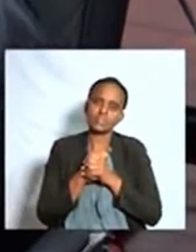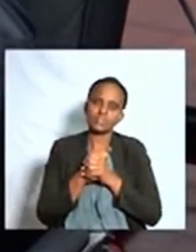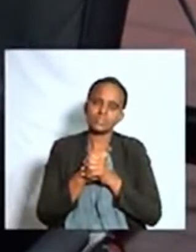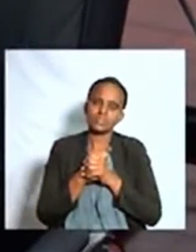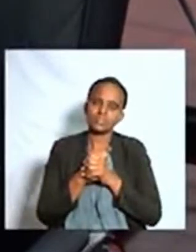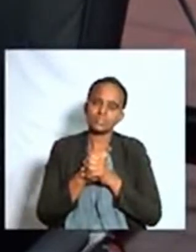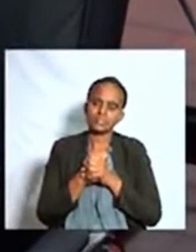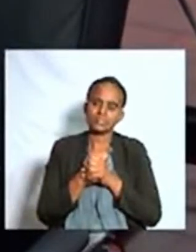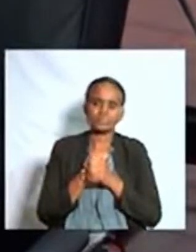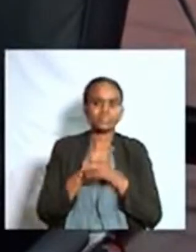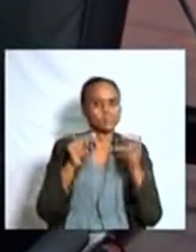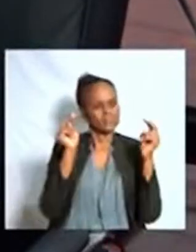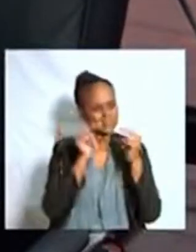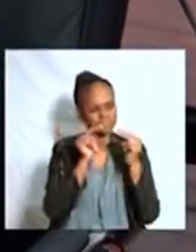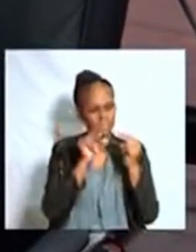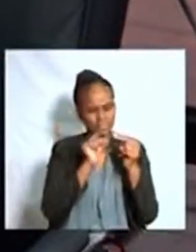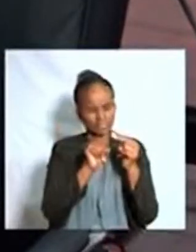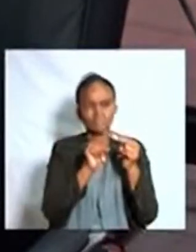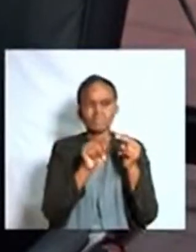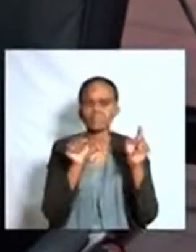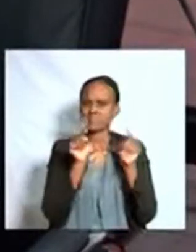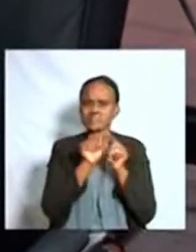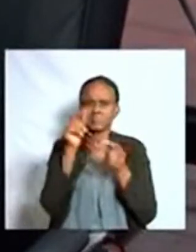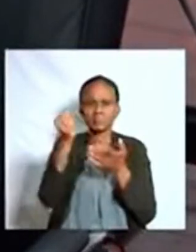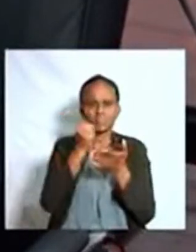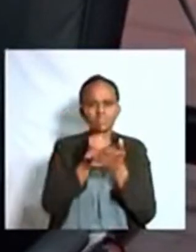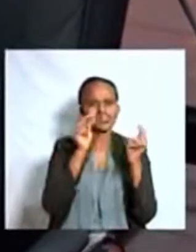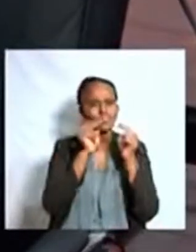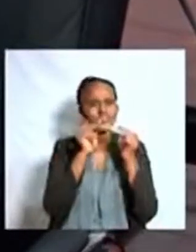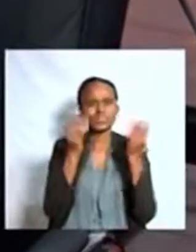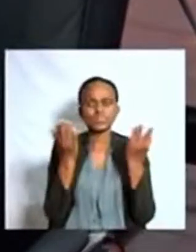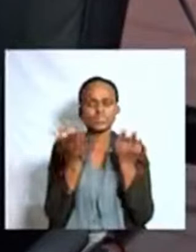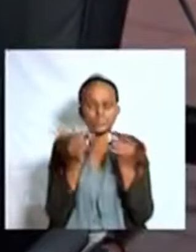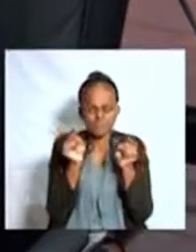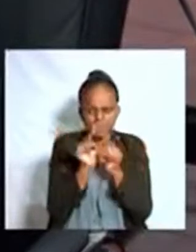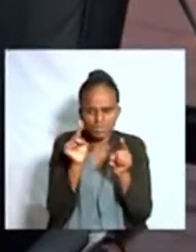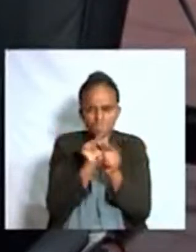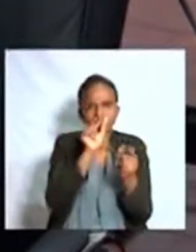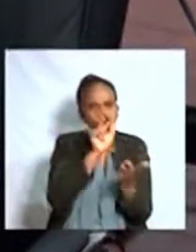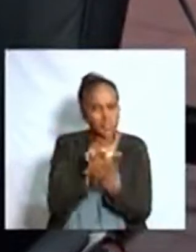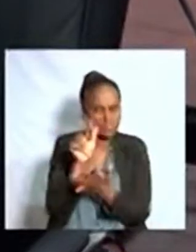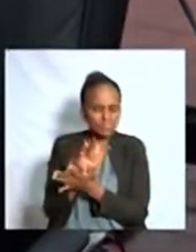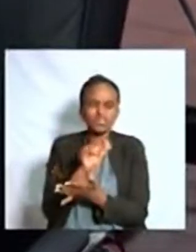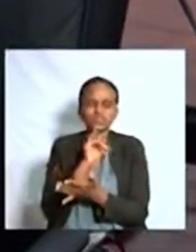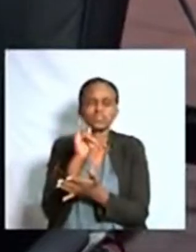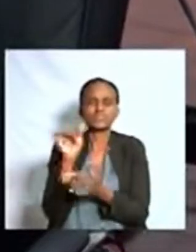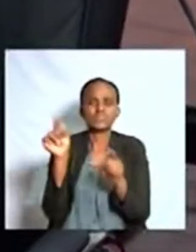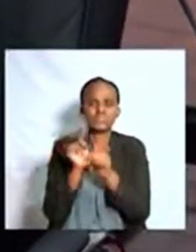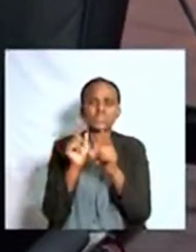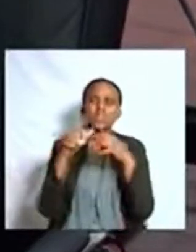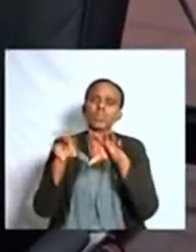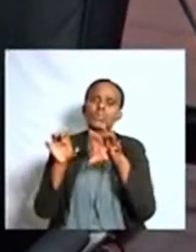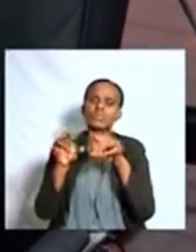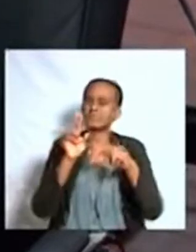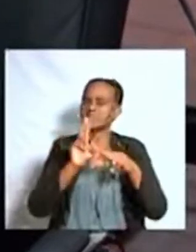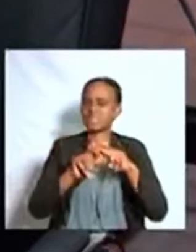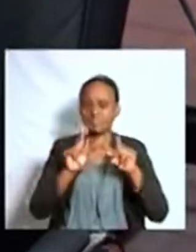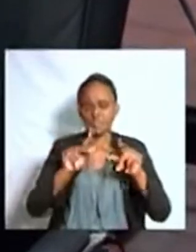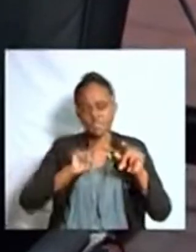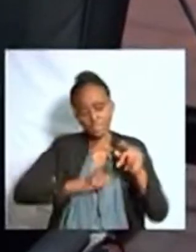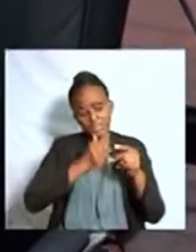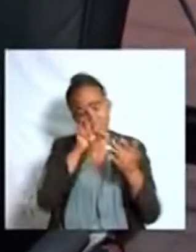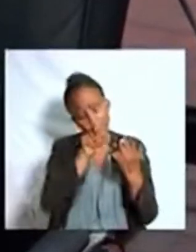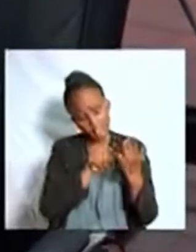The contract not being contracted, not being approved, it is going ahead. Chair, when we look at